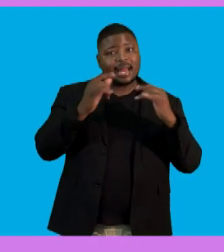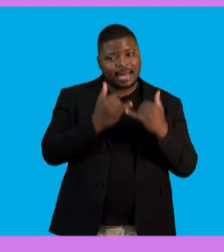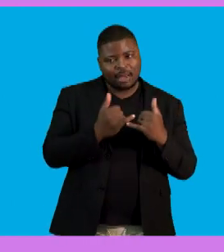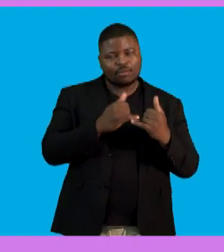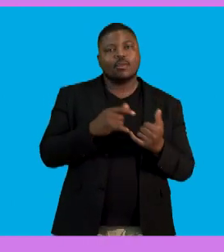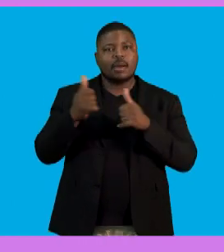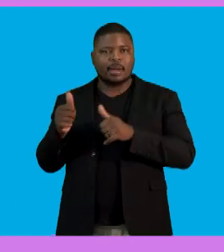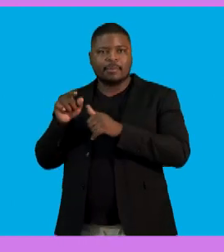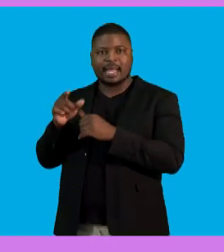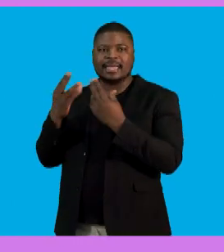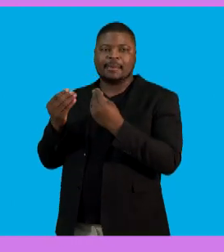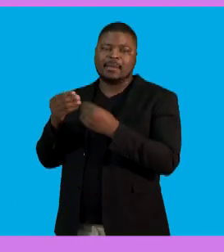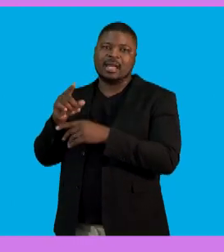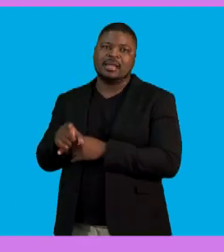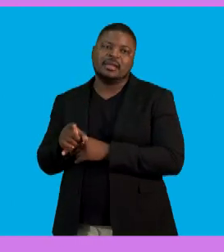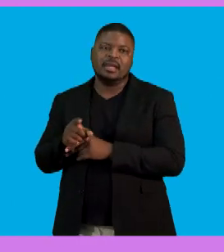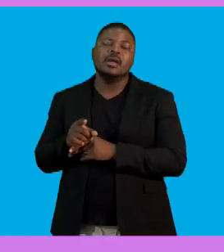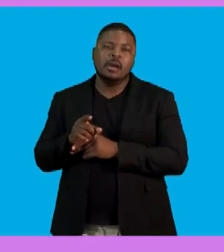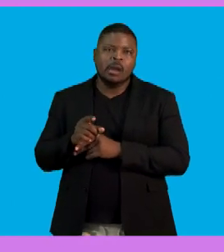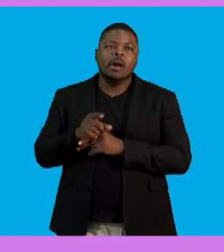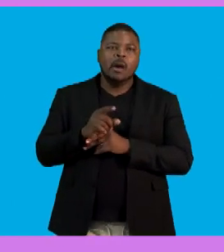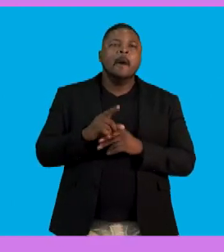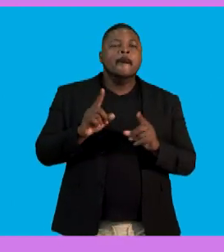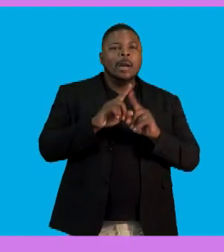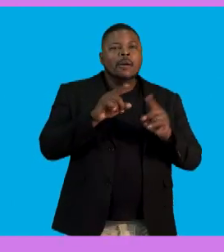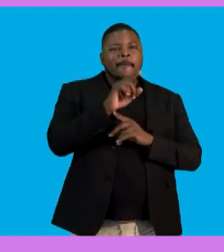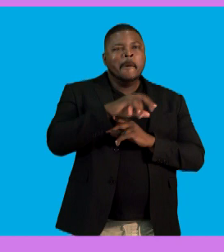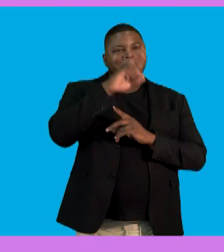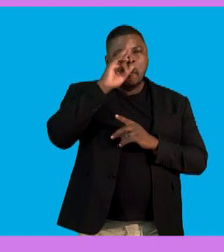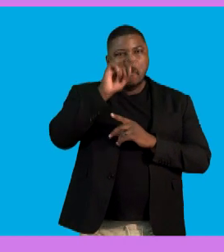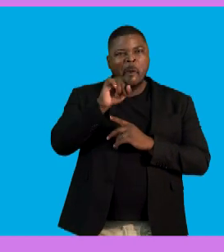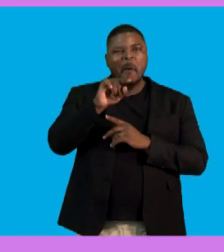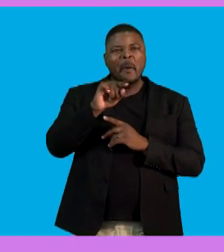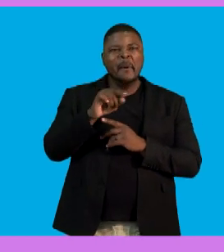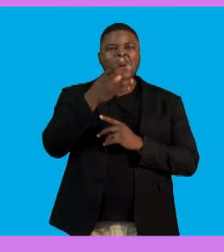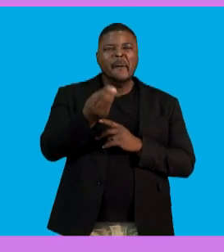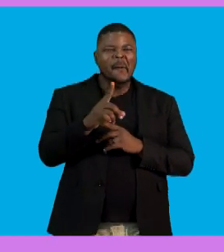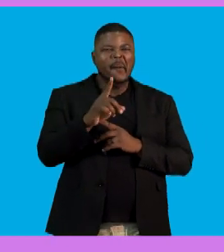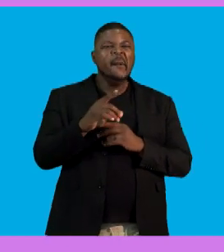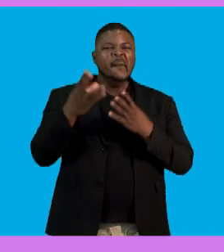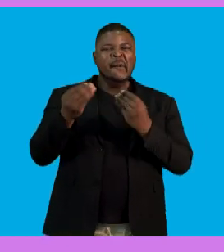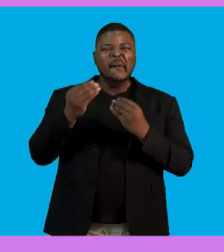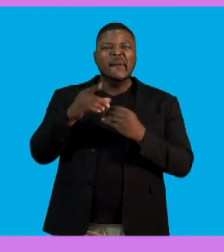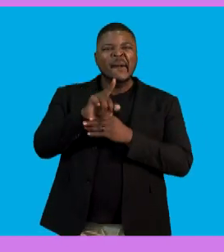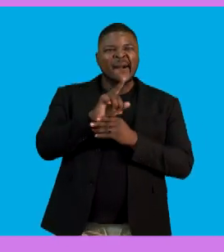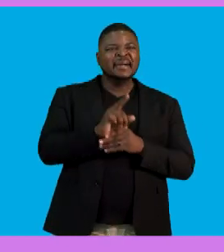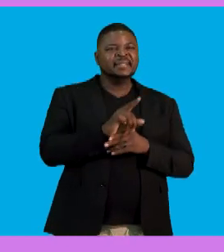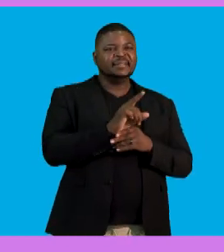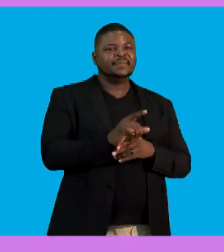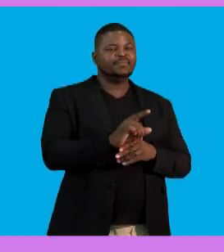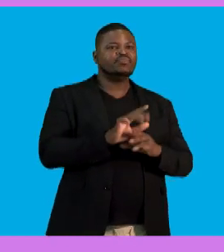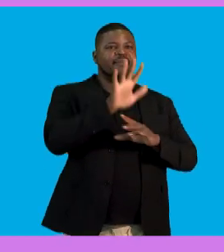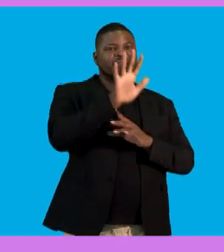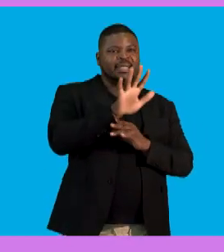now is, if there's chocolates alone, that's what we're dealing with. But because the next one, this tally table, had numbers, 12,